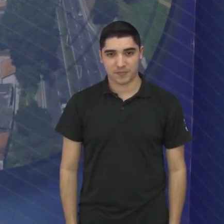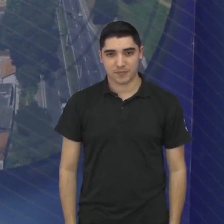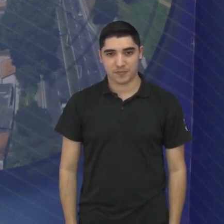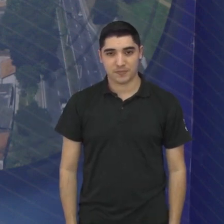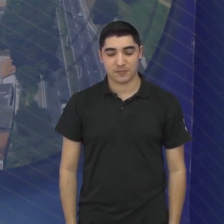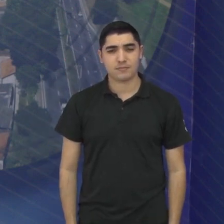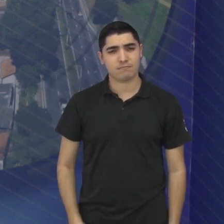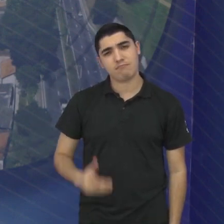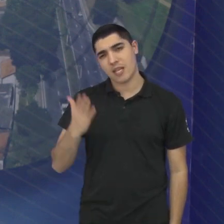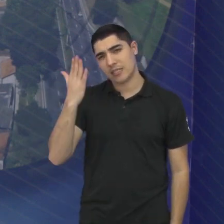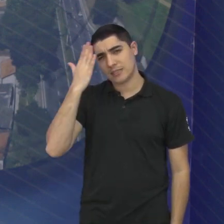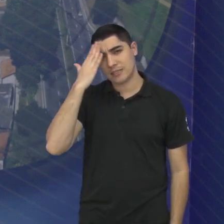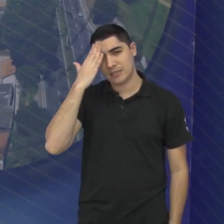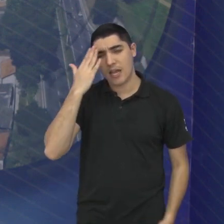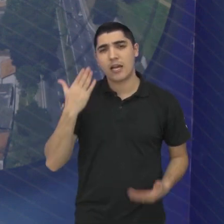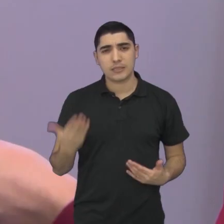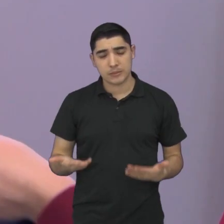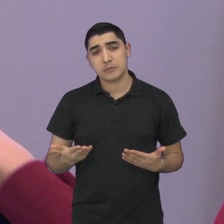só.